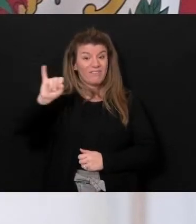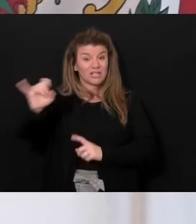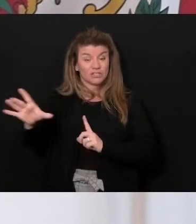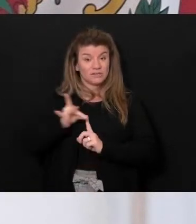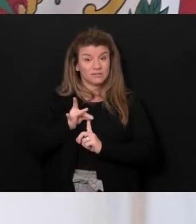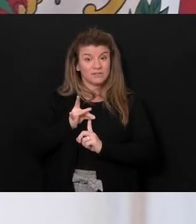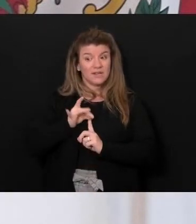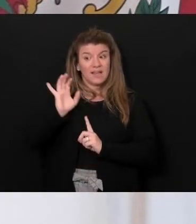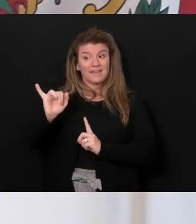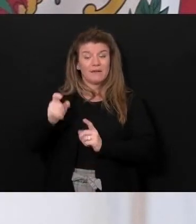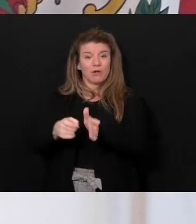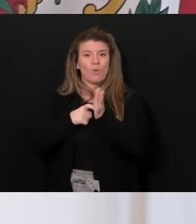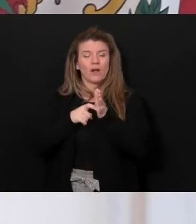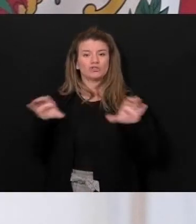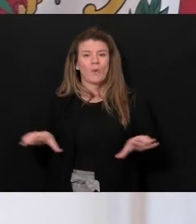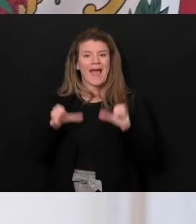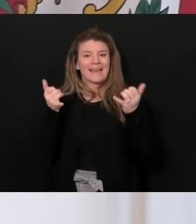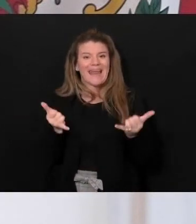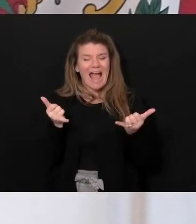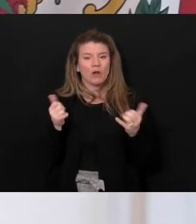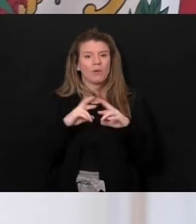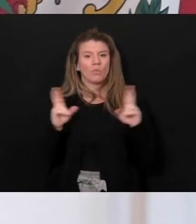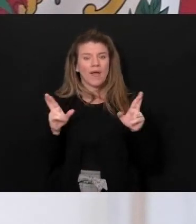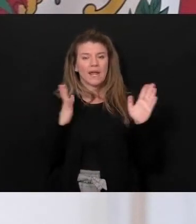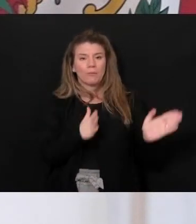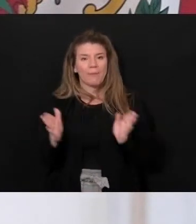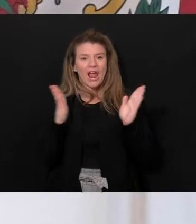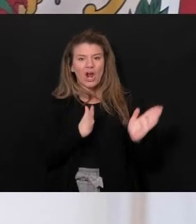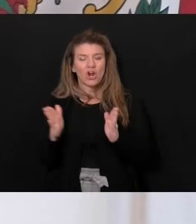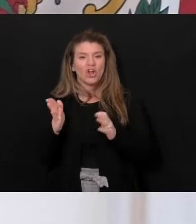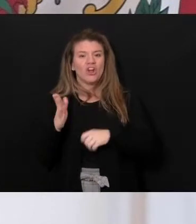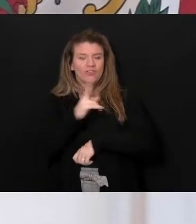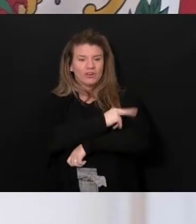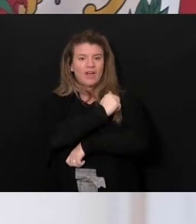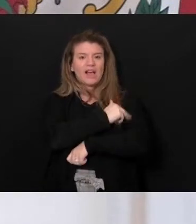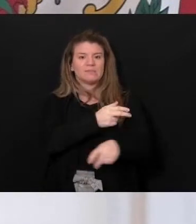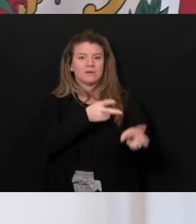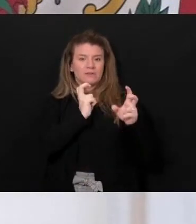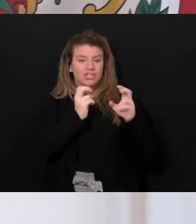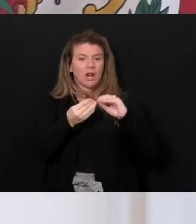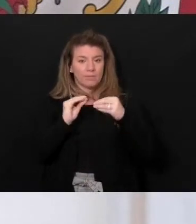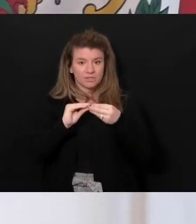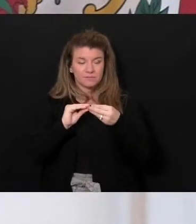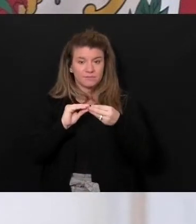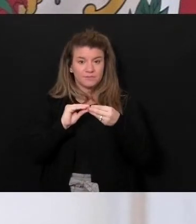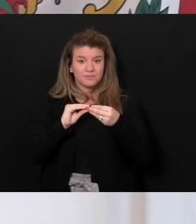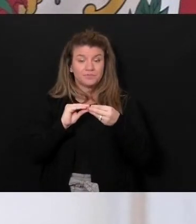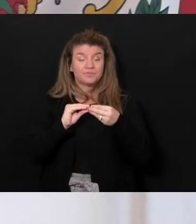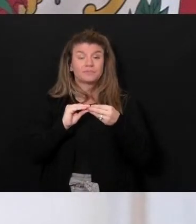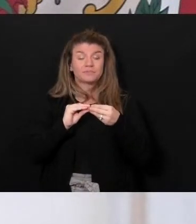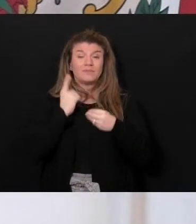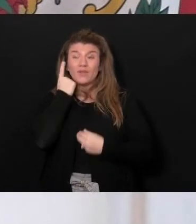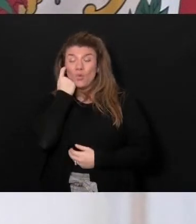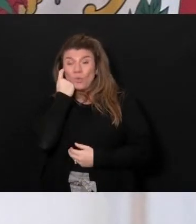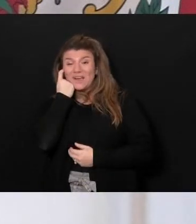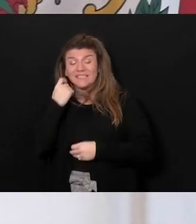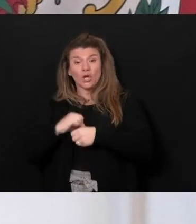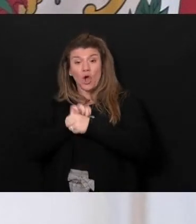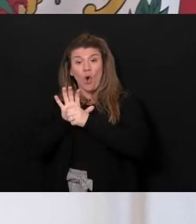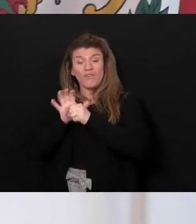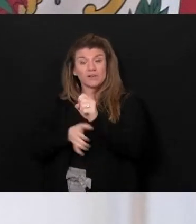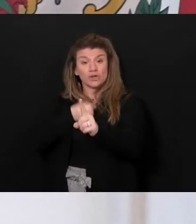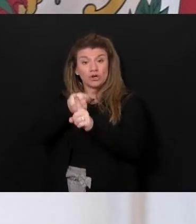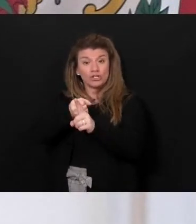us to act now and be prepared in regard to our hospitalization rates. The recent COVID surge